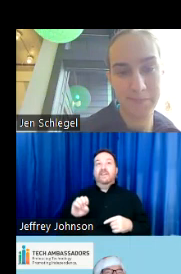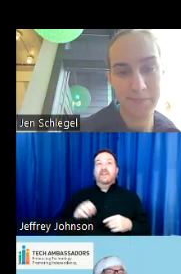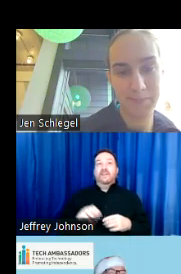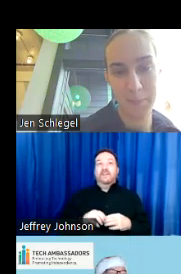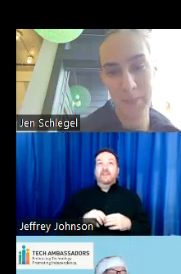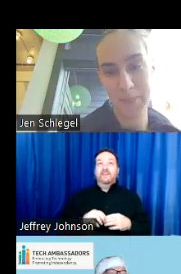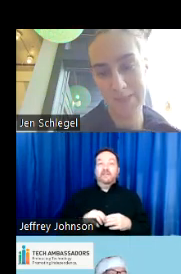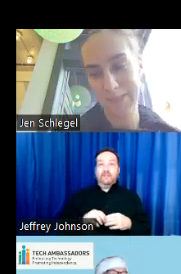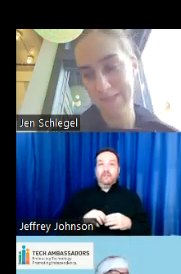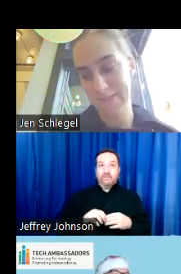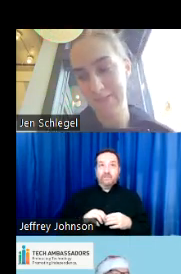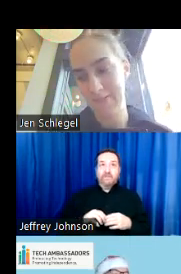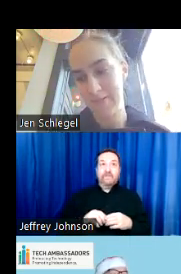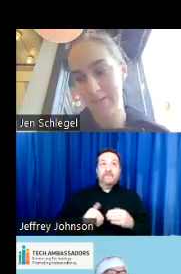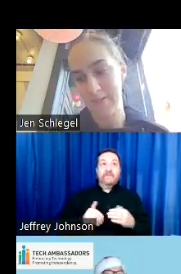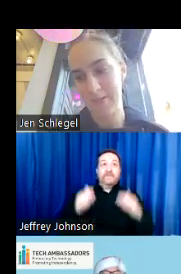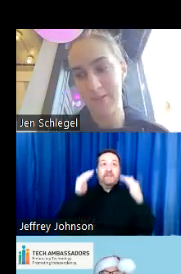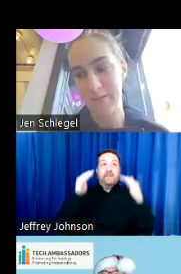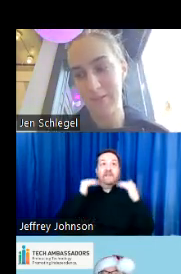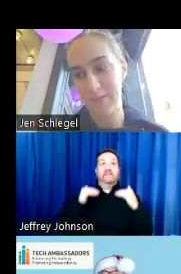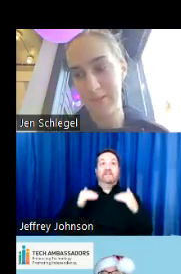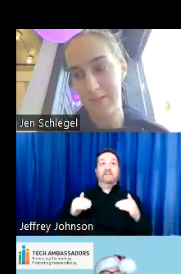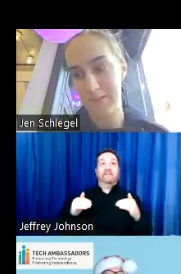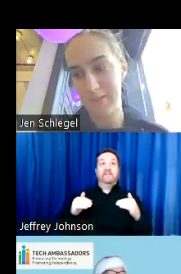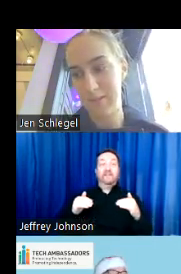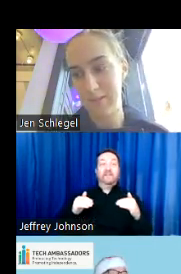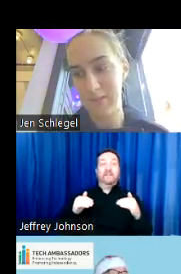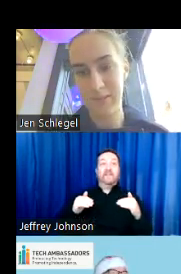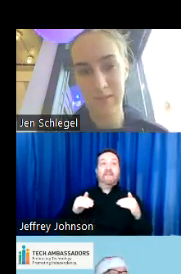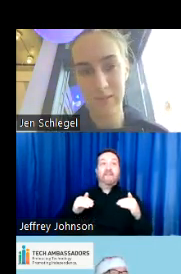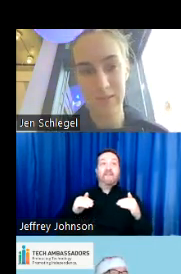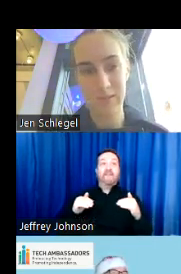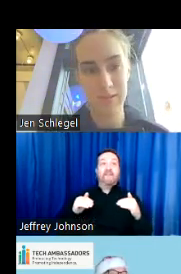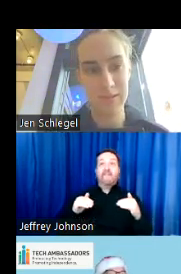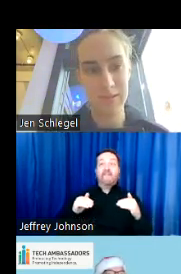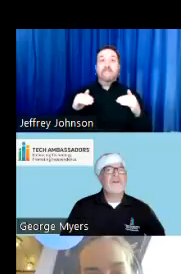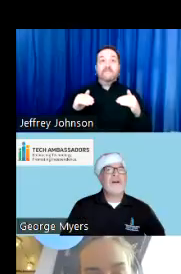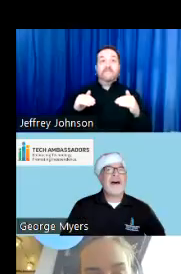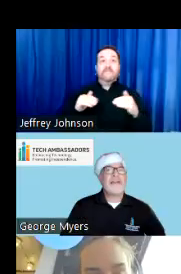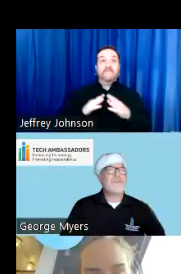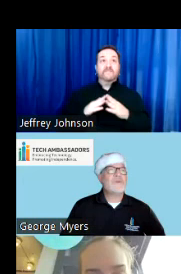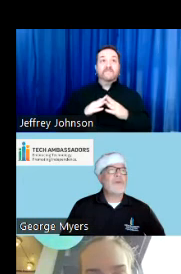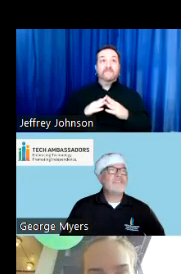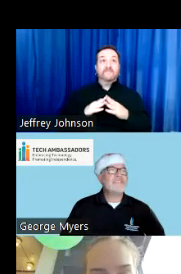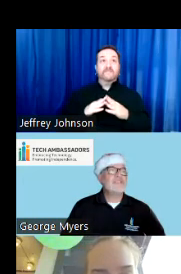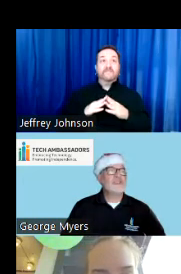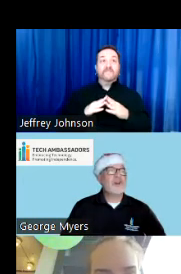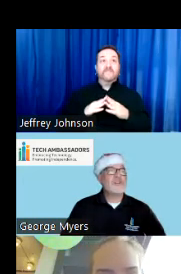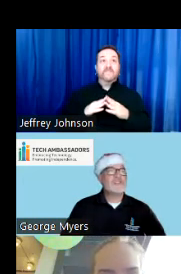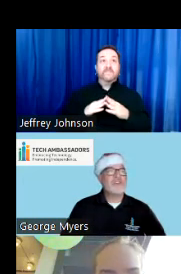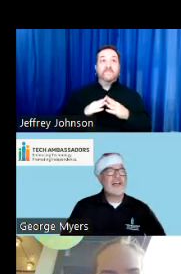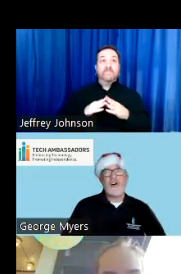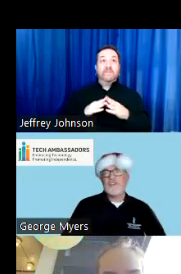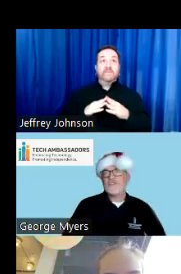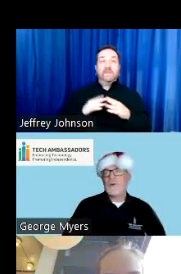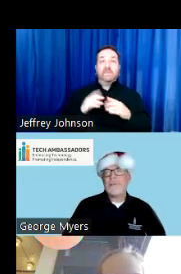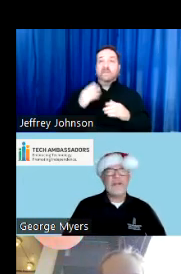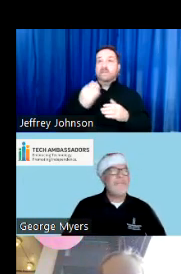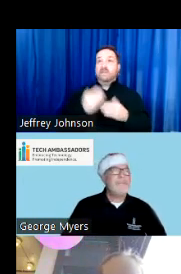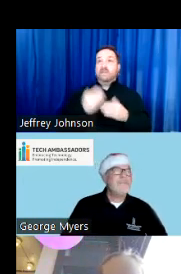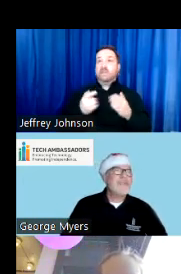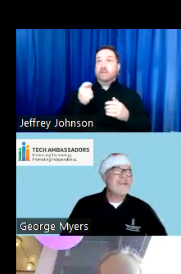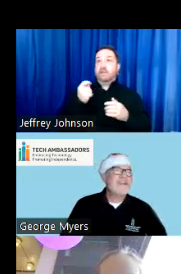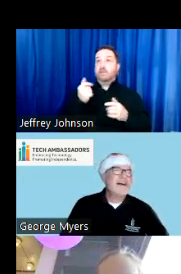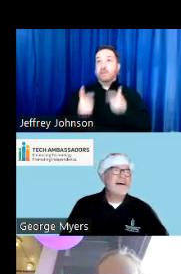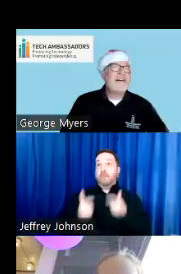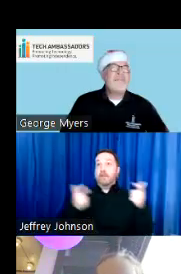right. Next, we're going to move to a category of our items that are maybe just a little larger. So I call these Wrap